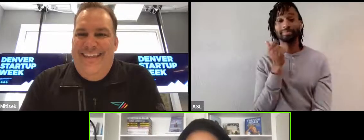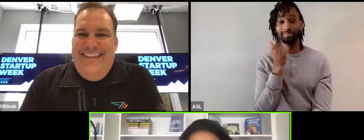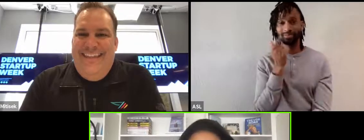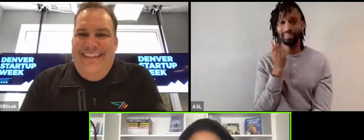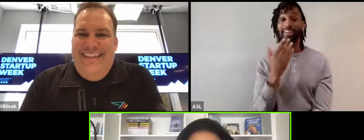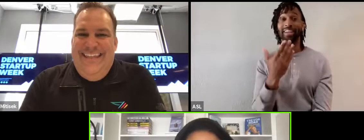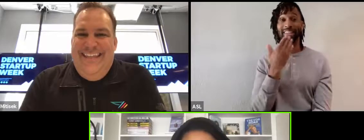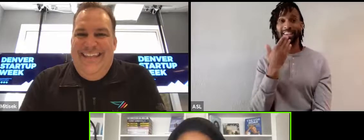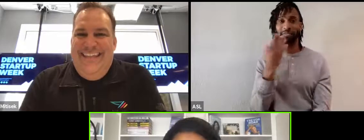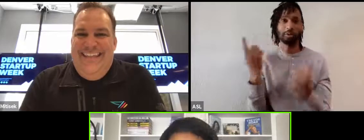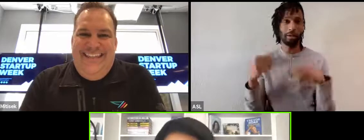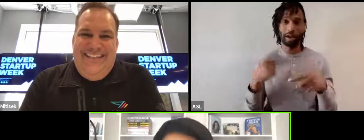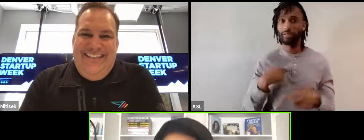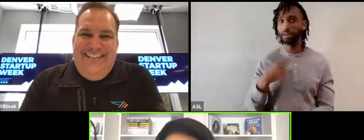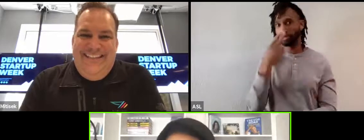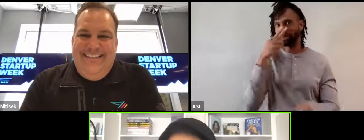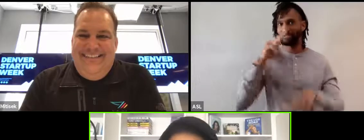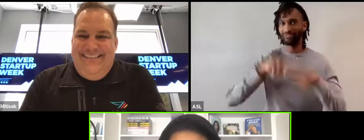Thanks for having me. I've had a lot of fun